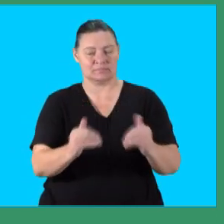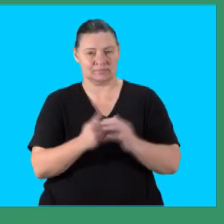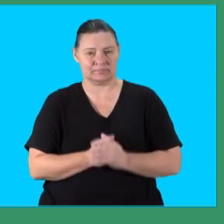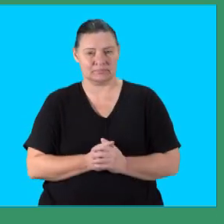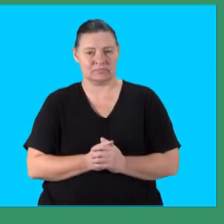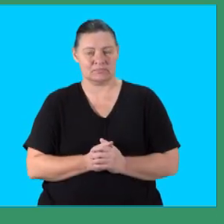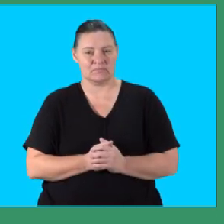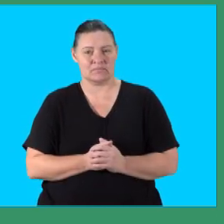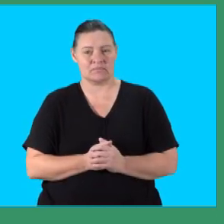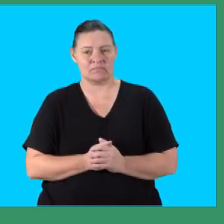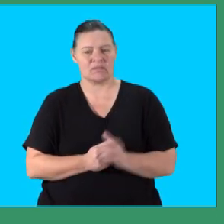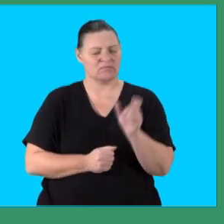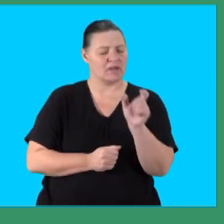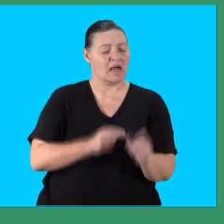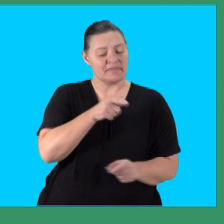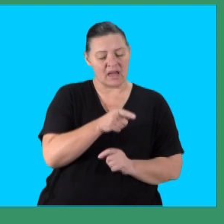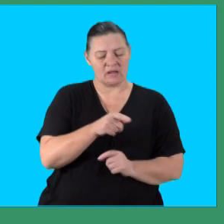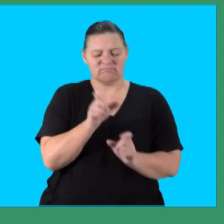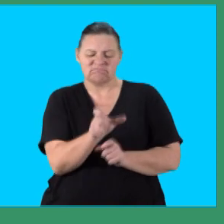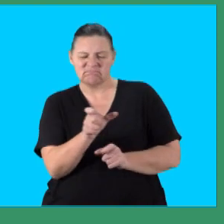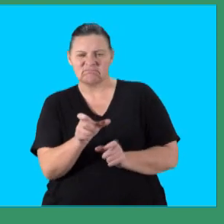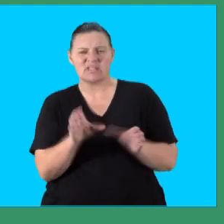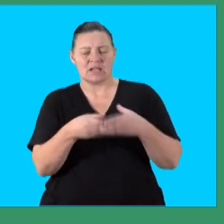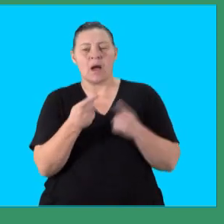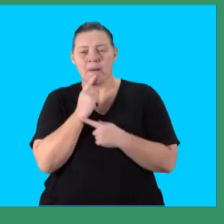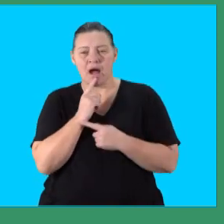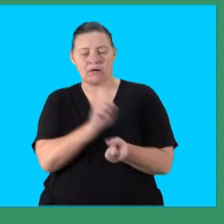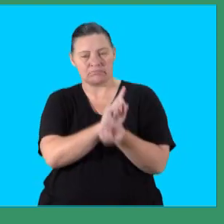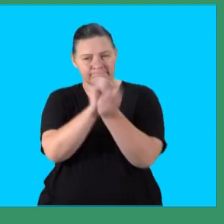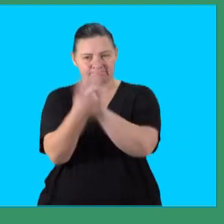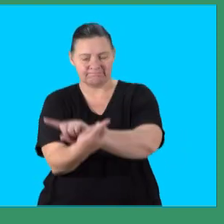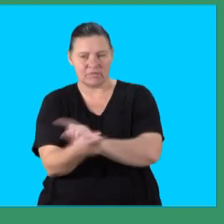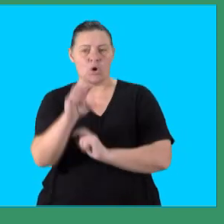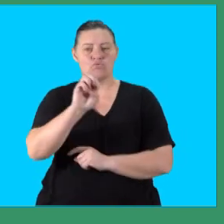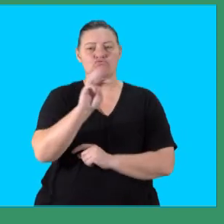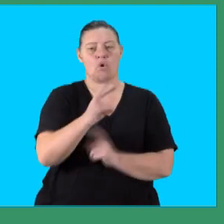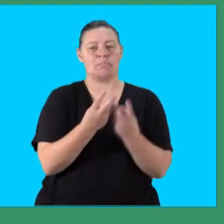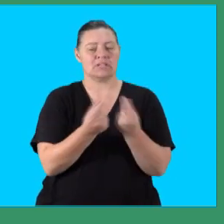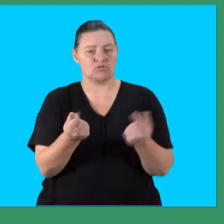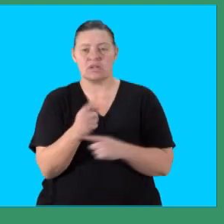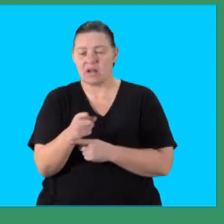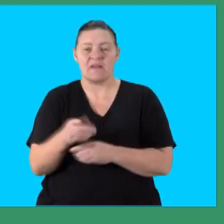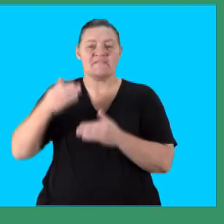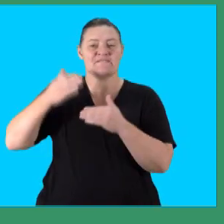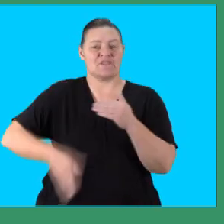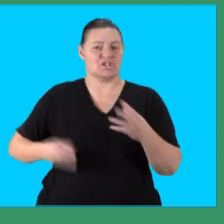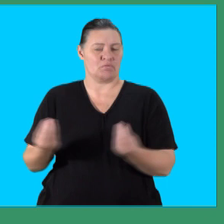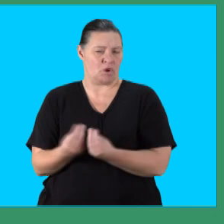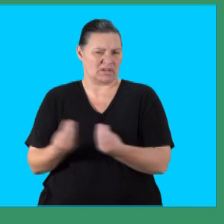on. The sector focuses on converting the raw materials into